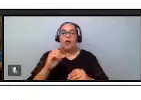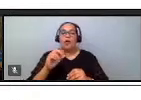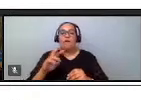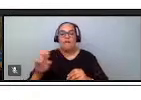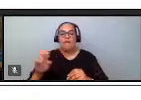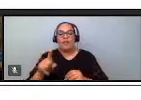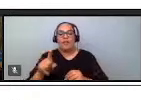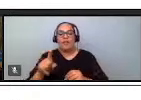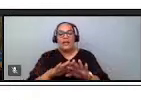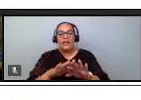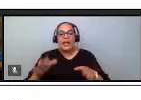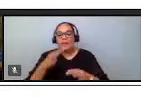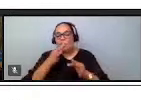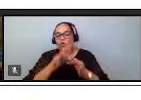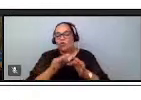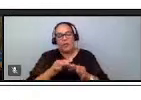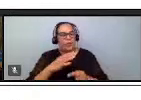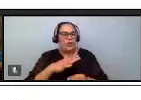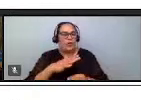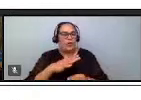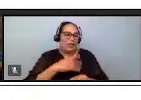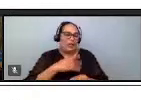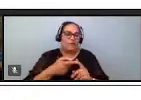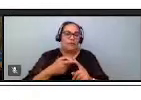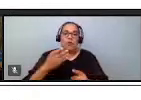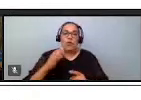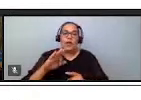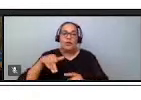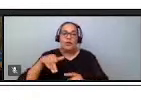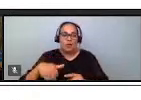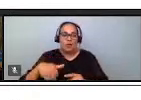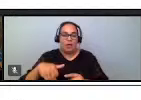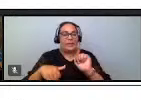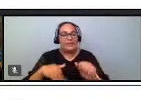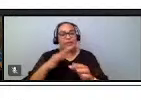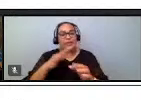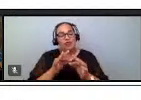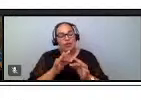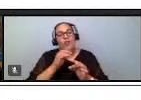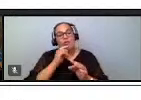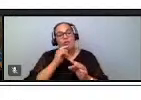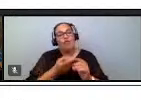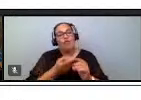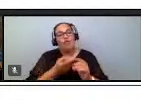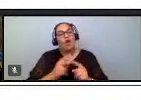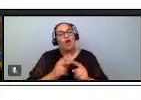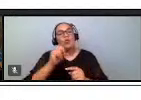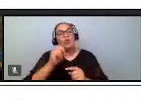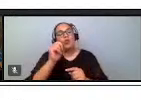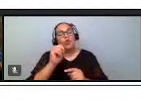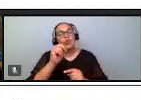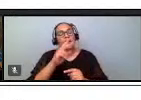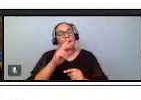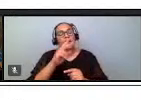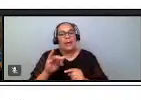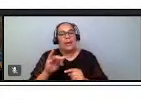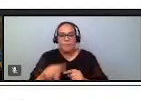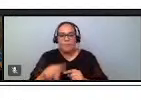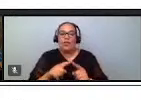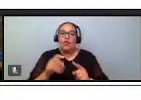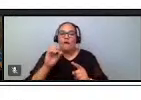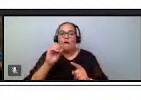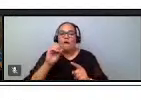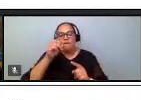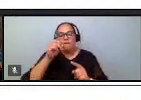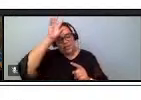we don't like to see is from Namibia um those are the grapes that obviously come from northern cap that move across to walus Bay walus